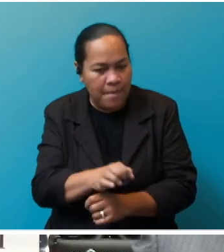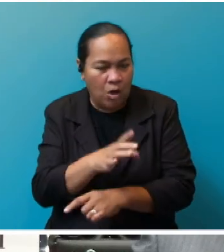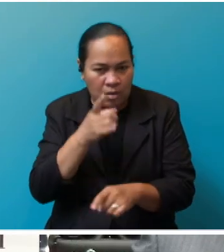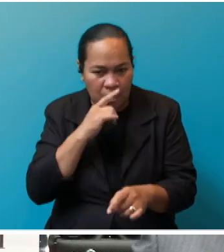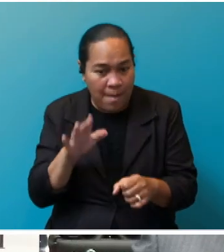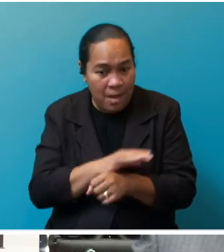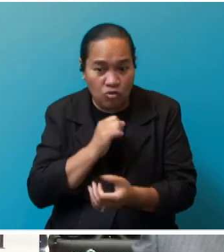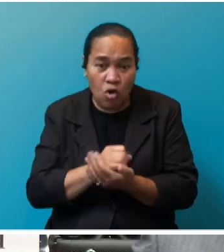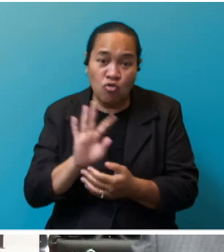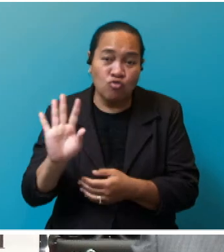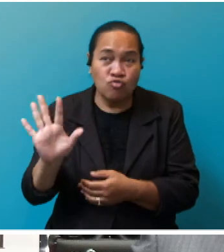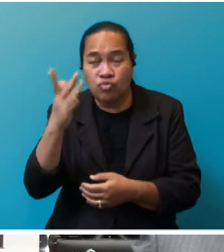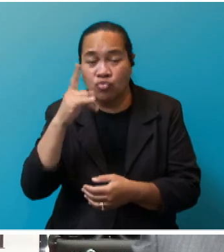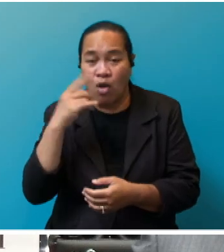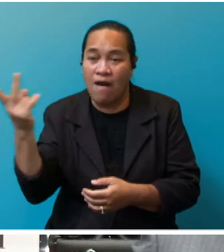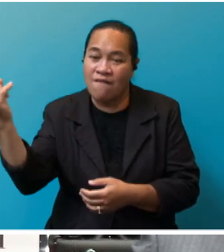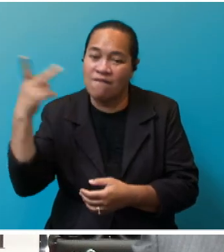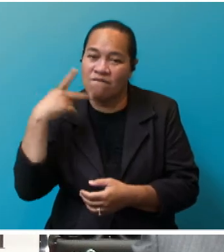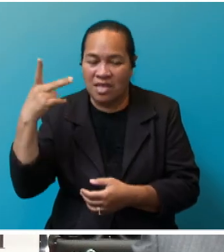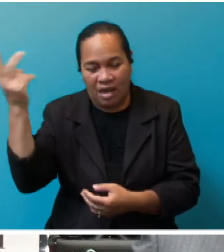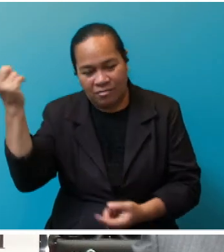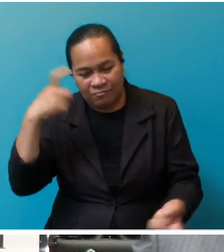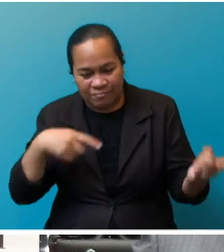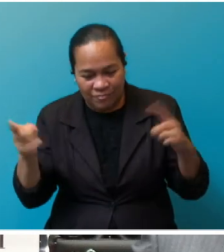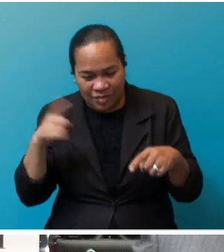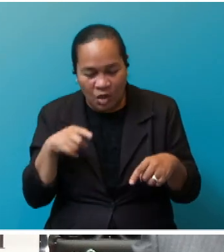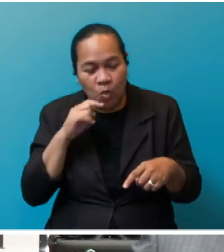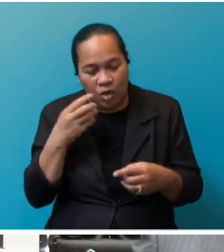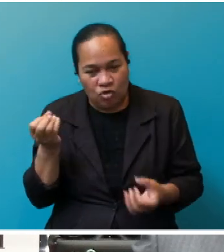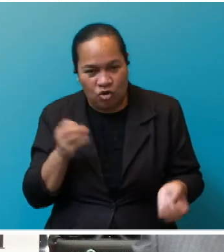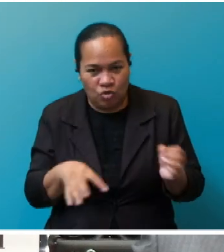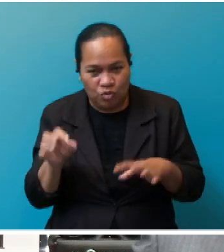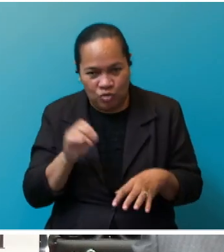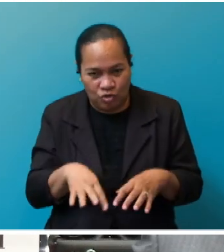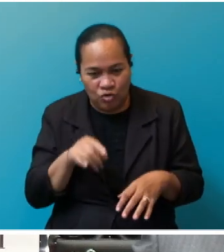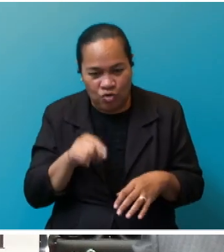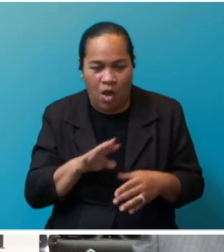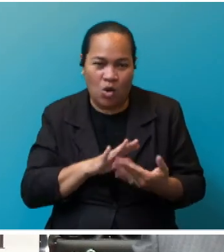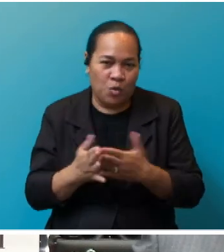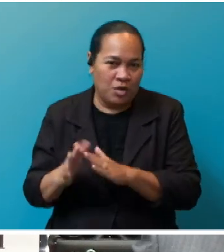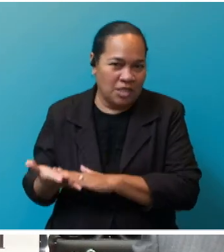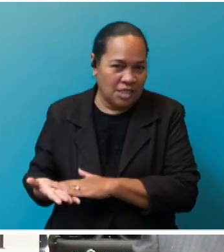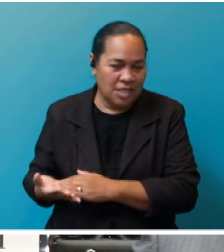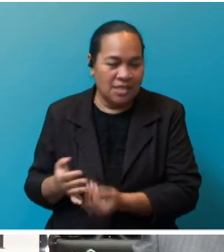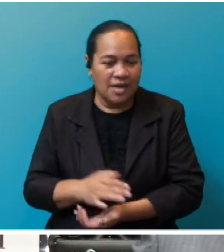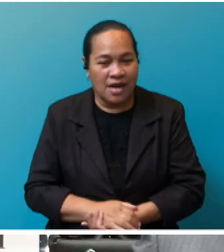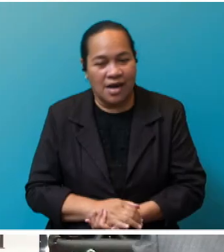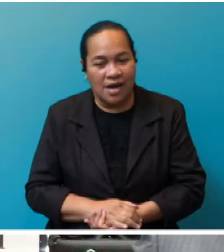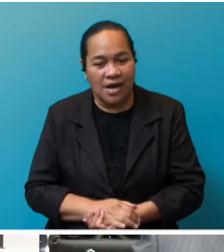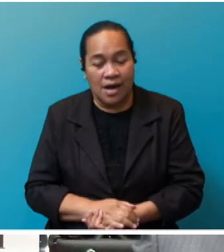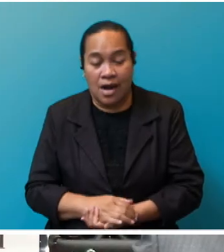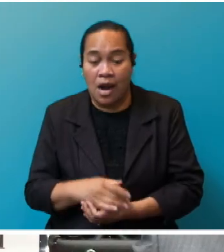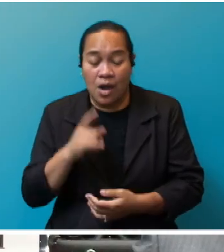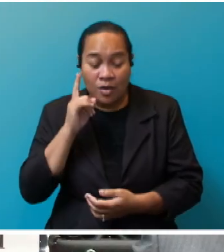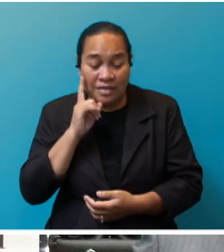visitor who sets foot on our shores contributes meaningfully to the well-being of our communities. Mr. Speaker, so along the